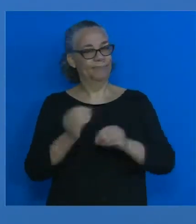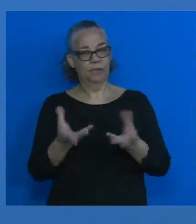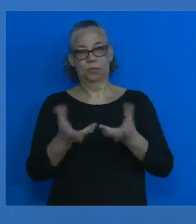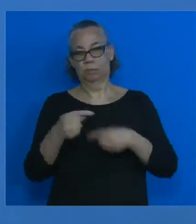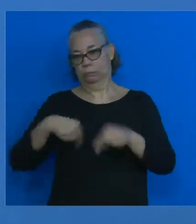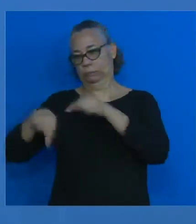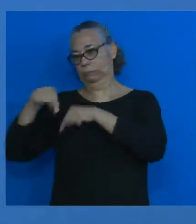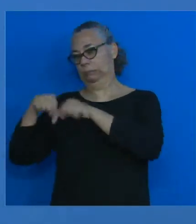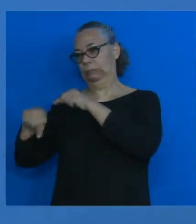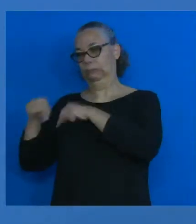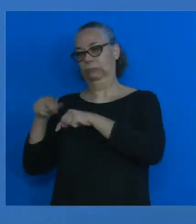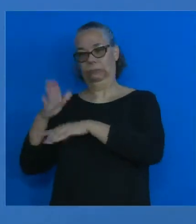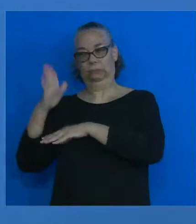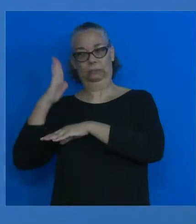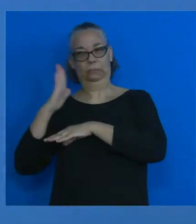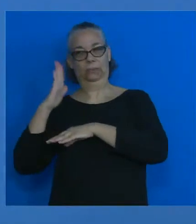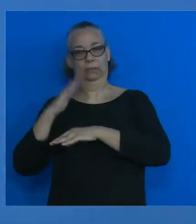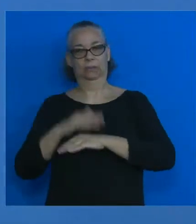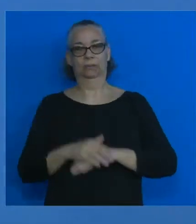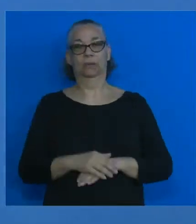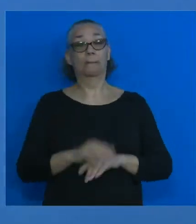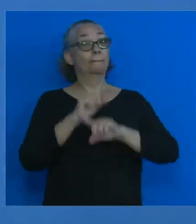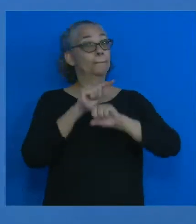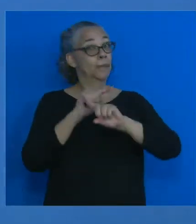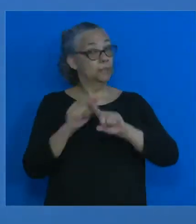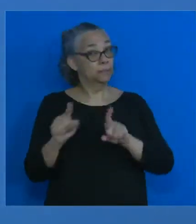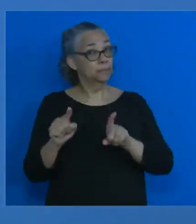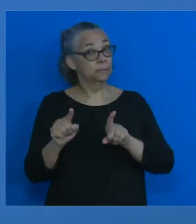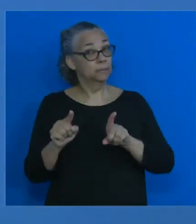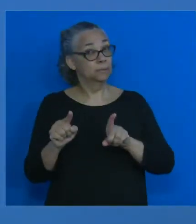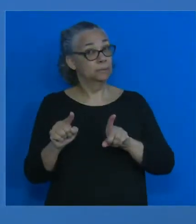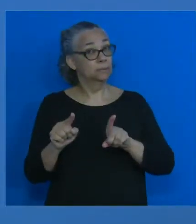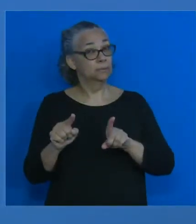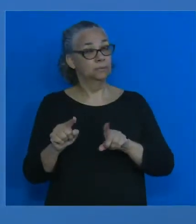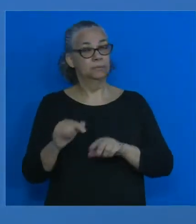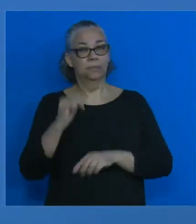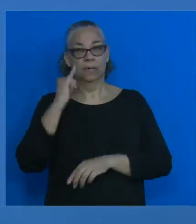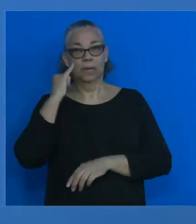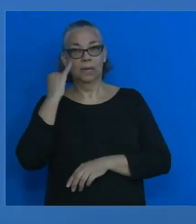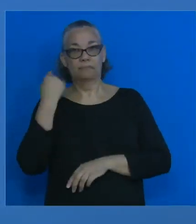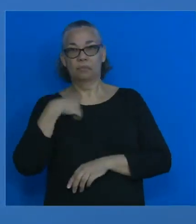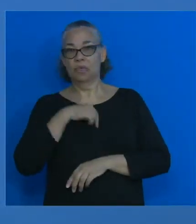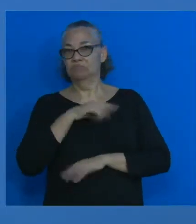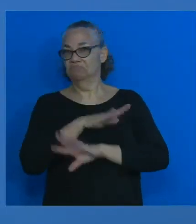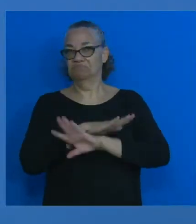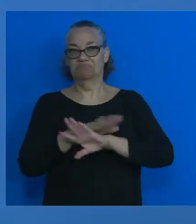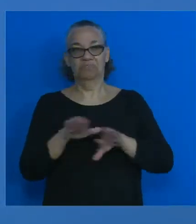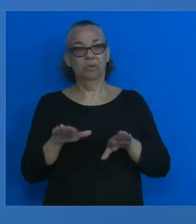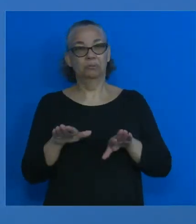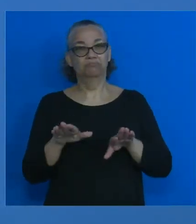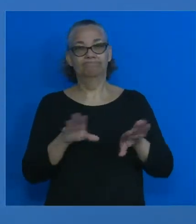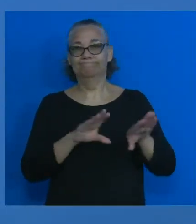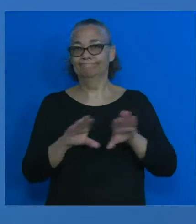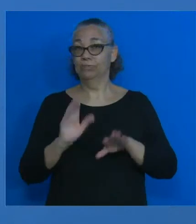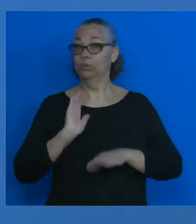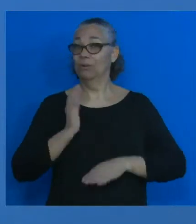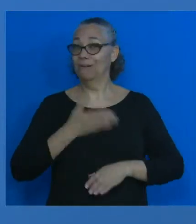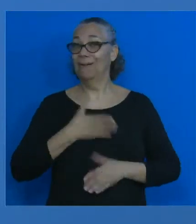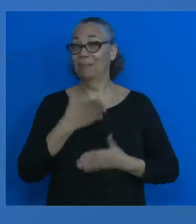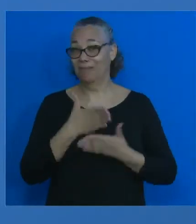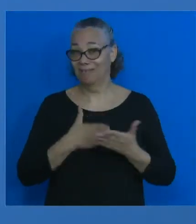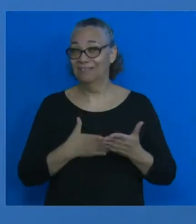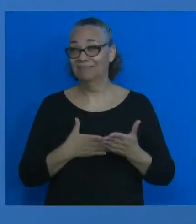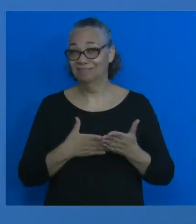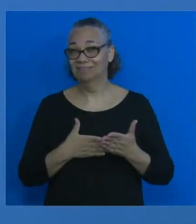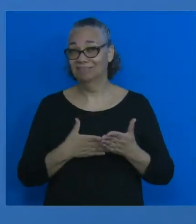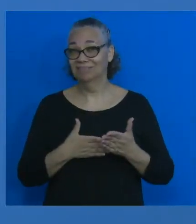back to the place of where we were before. But if we do not all do our part, we